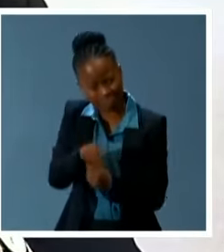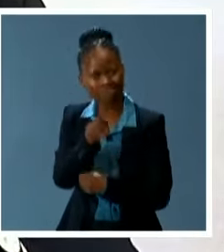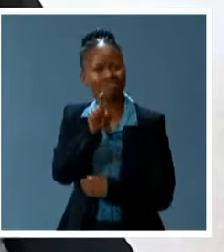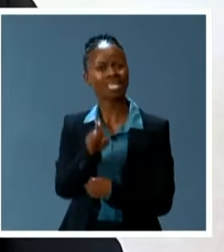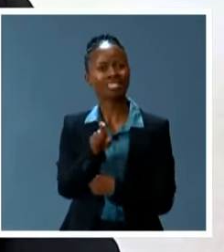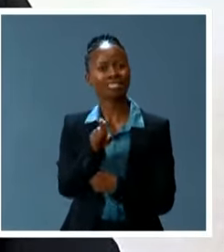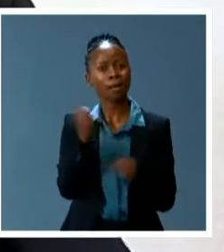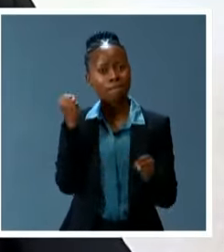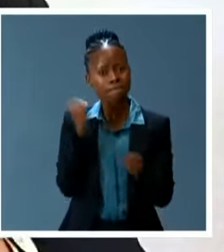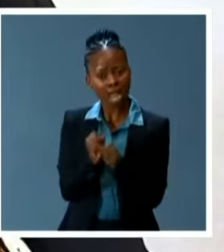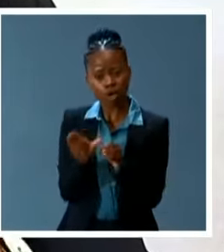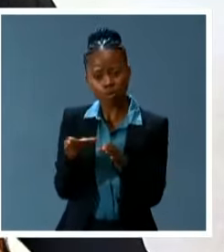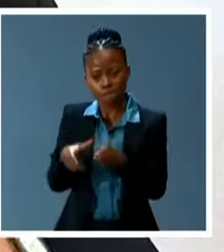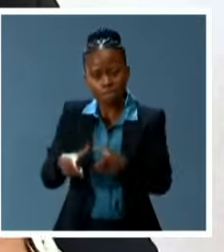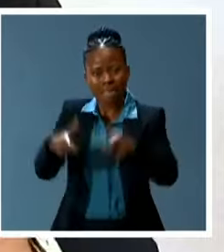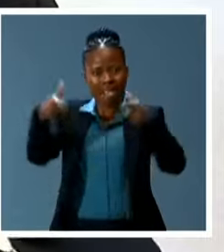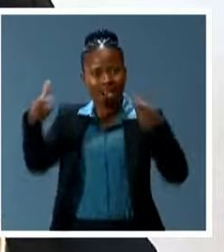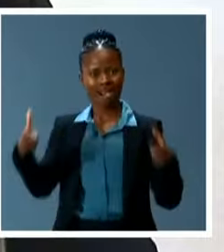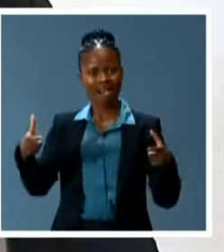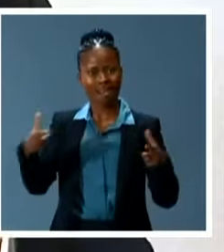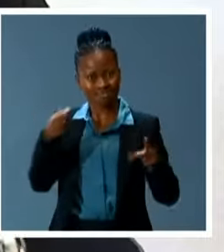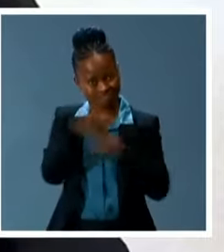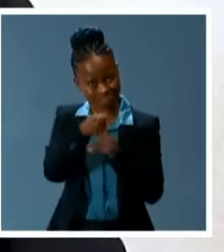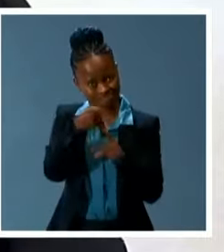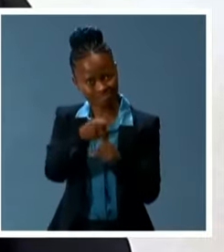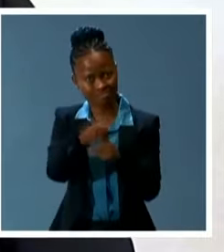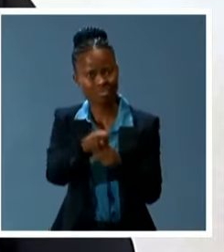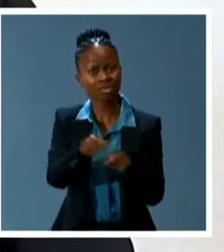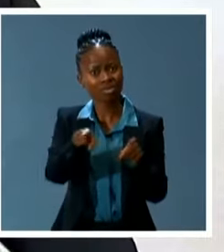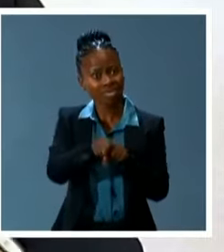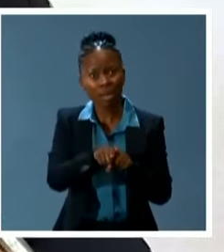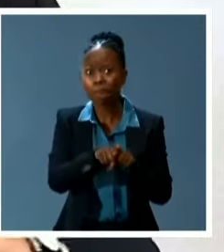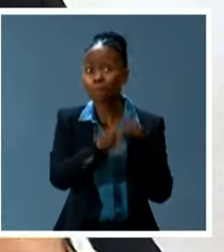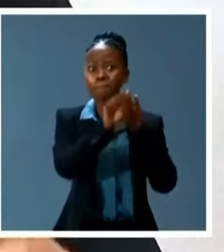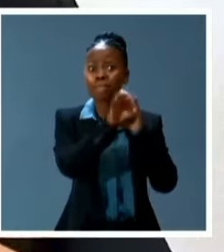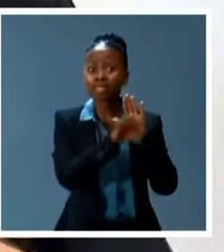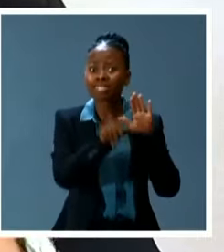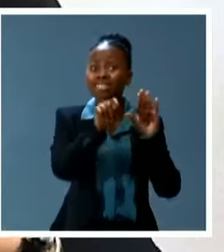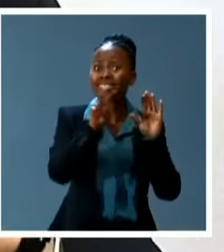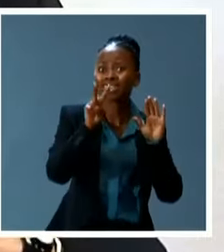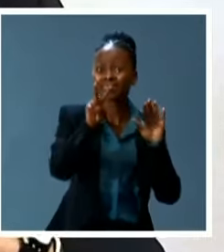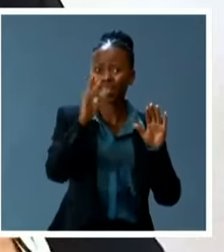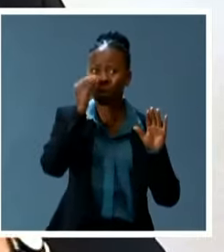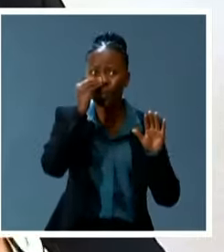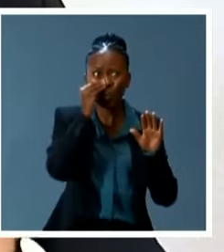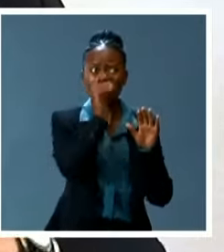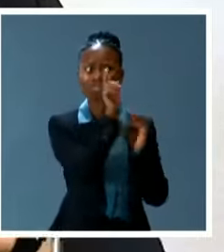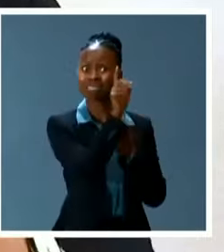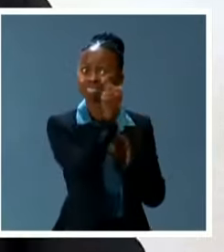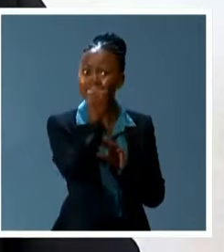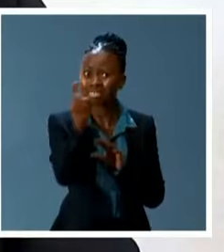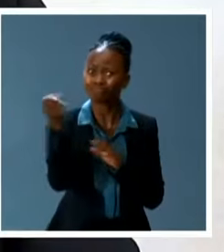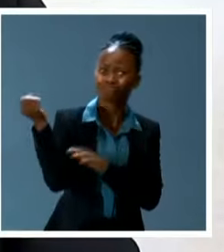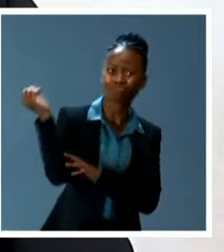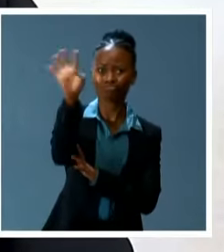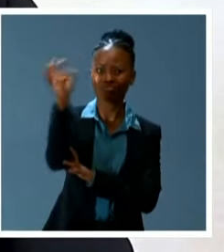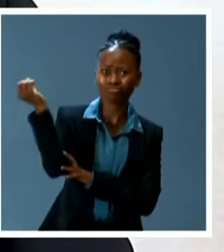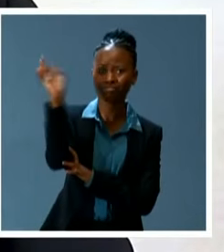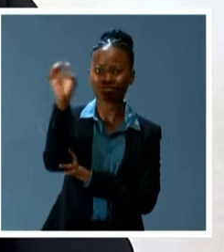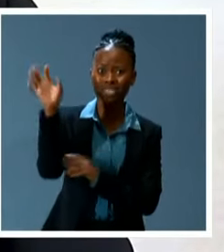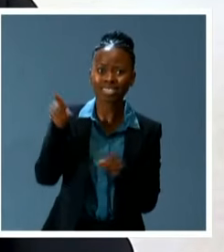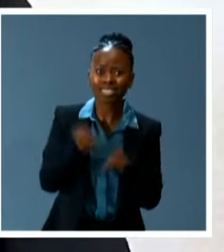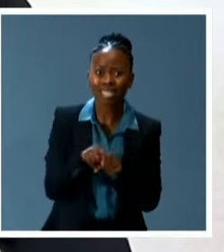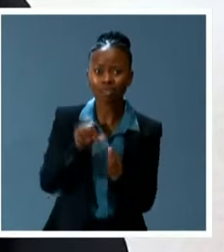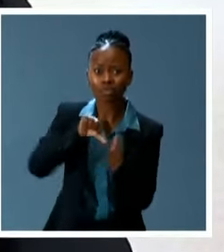societies to express themselves. We need the free press to play that role. We need the social media to be extremely active in